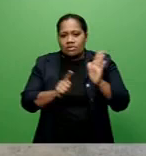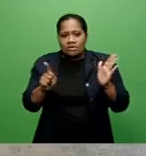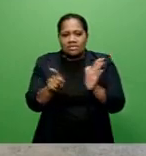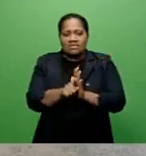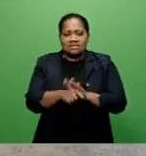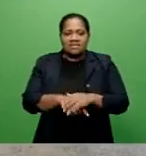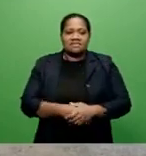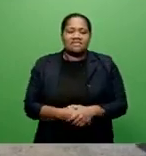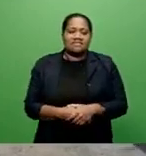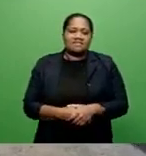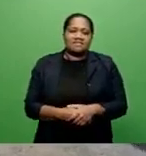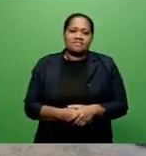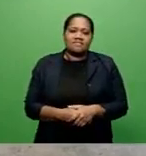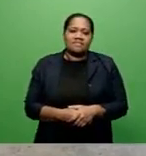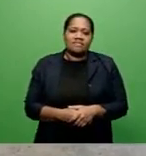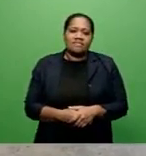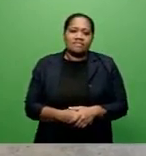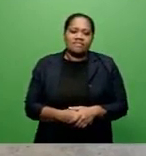We will keep